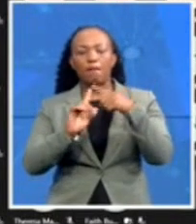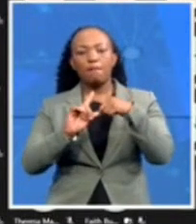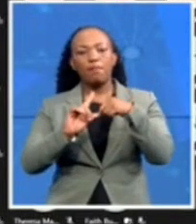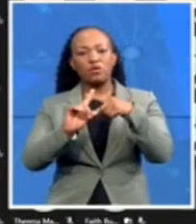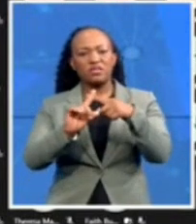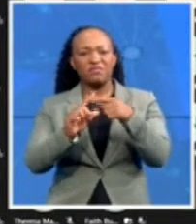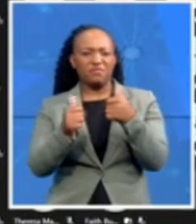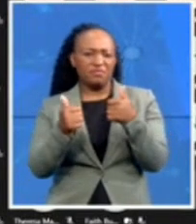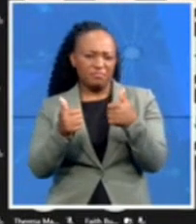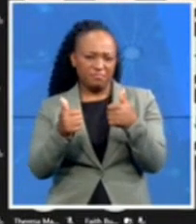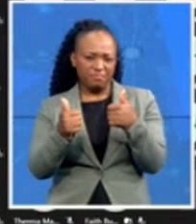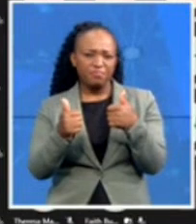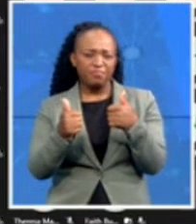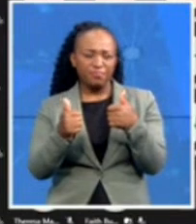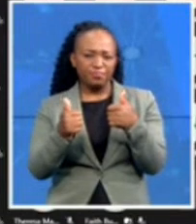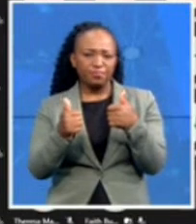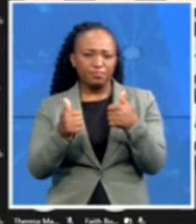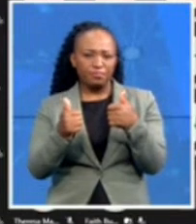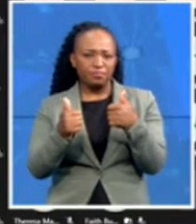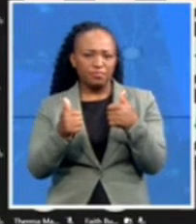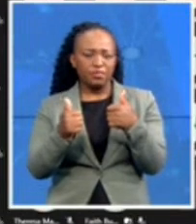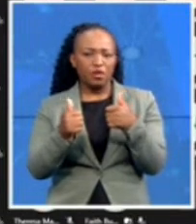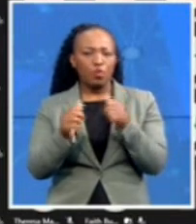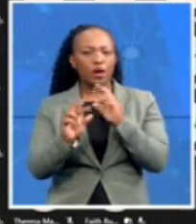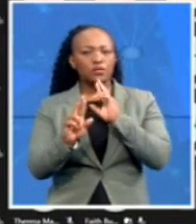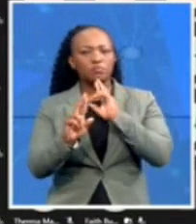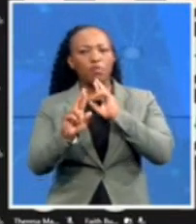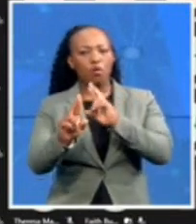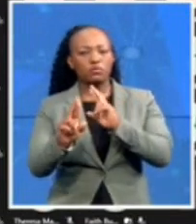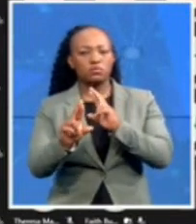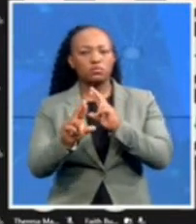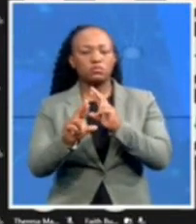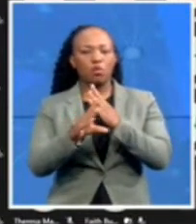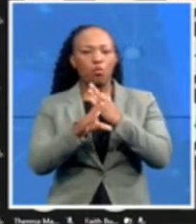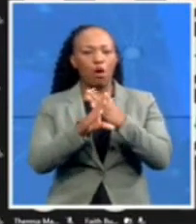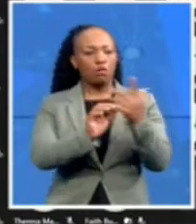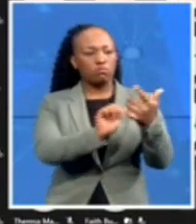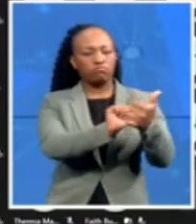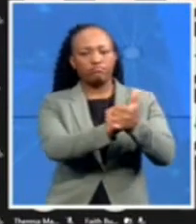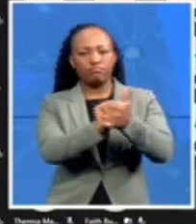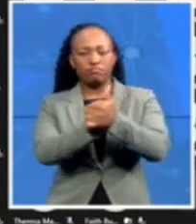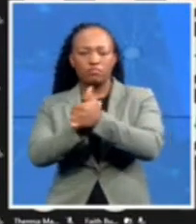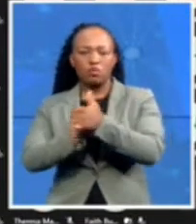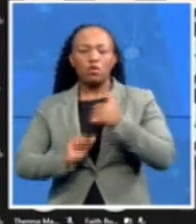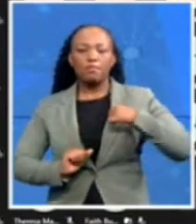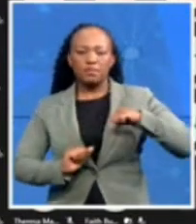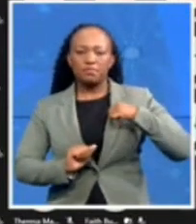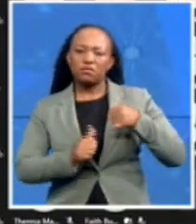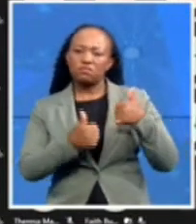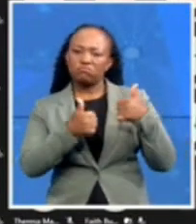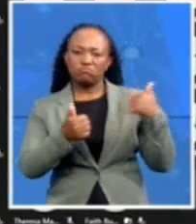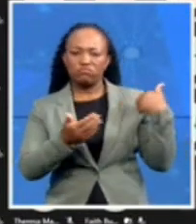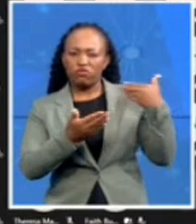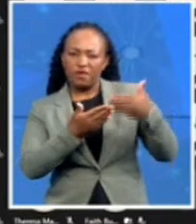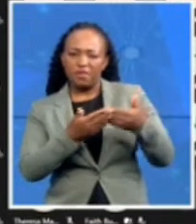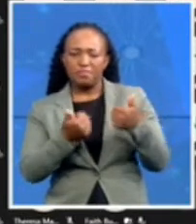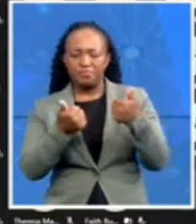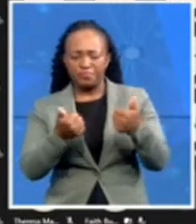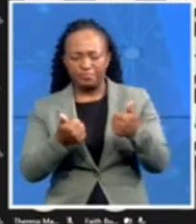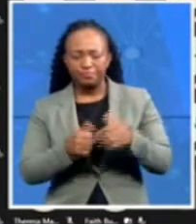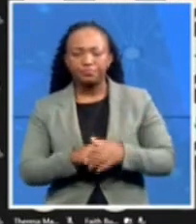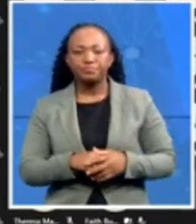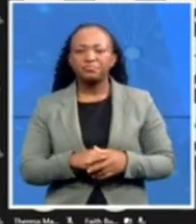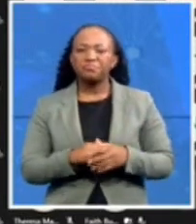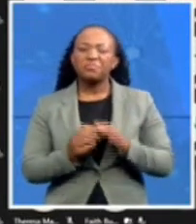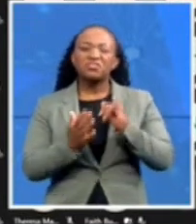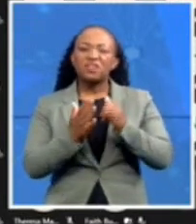reaction and collaboration with the municipalities. Just to give you an update, we have